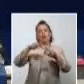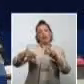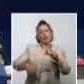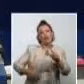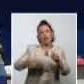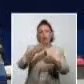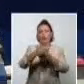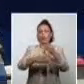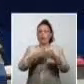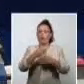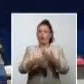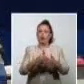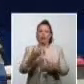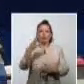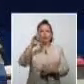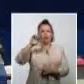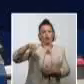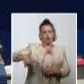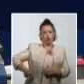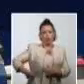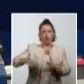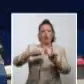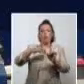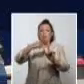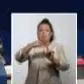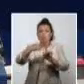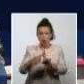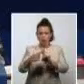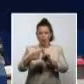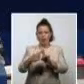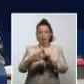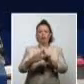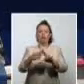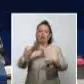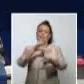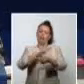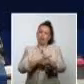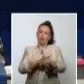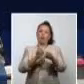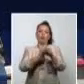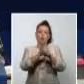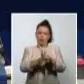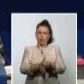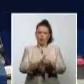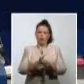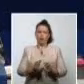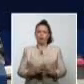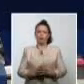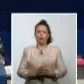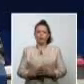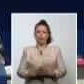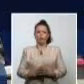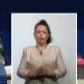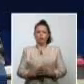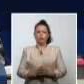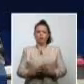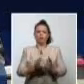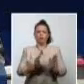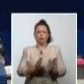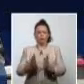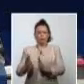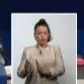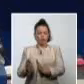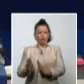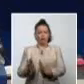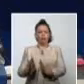She was 69 years old, from the nursing home number 3 from Villa Clara that we